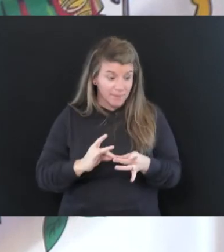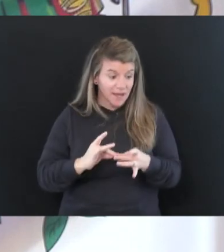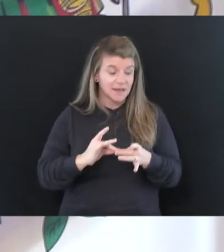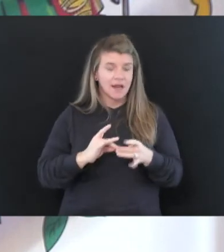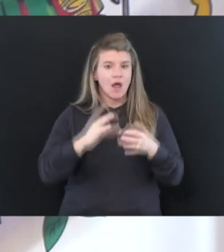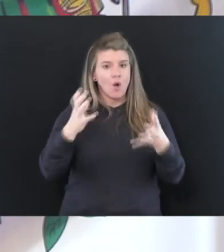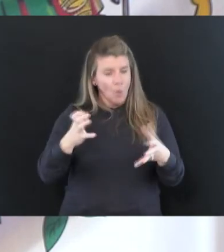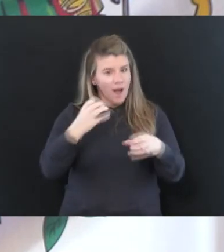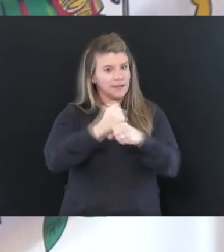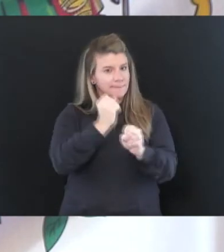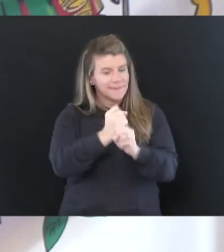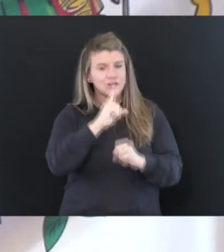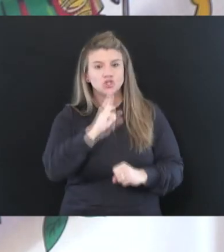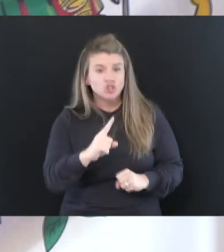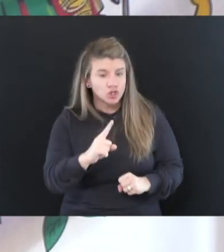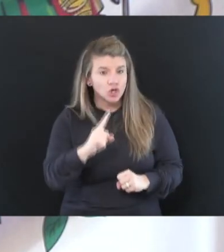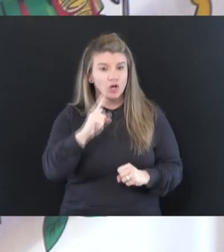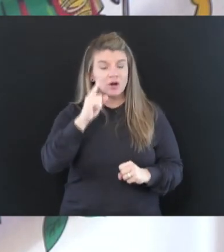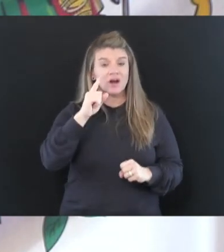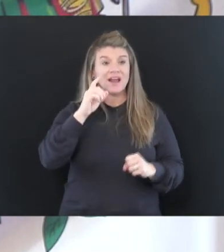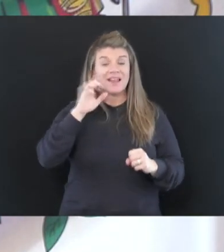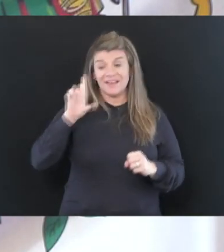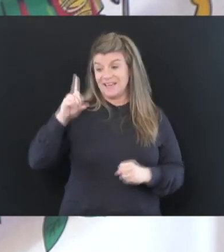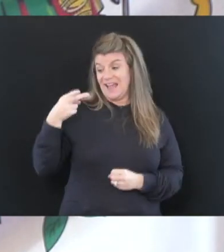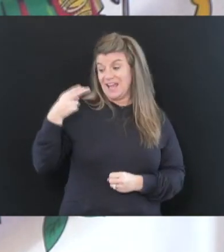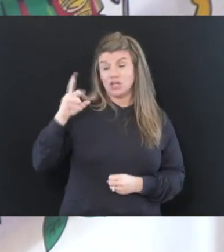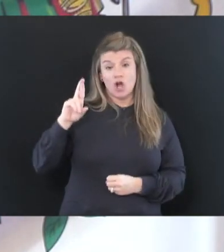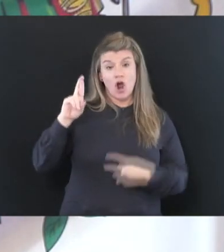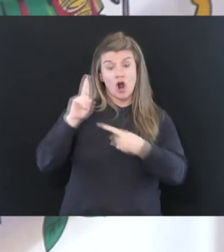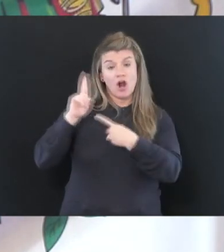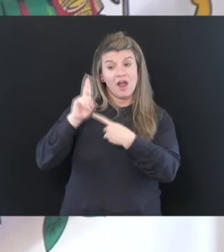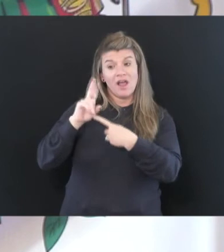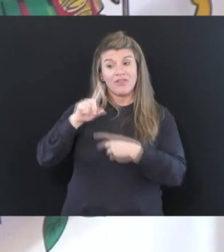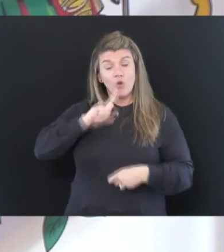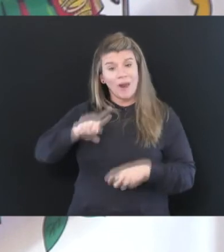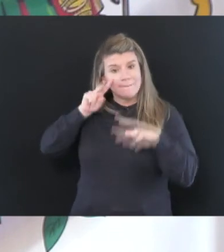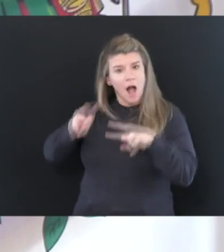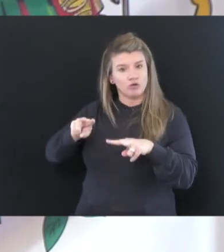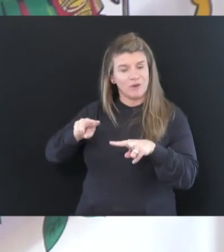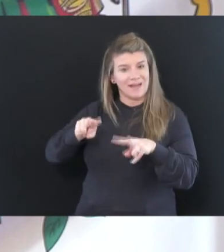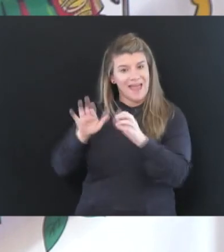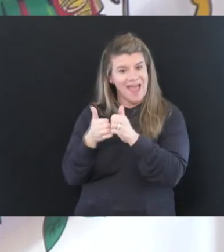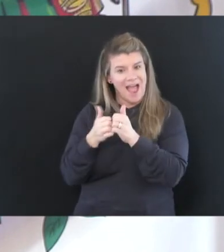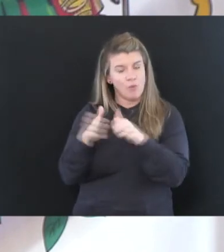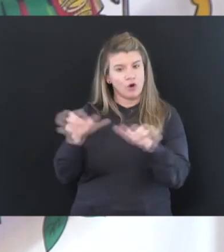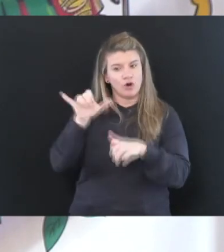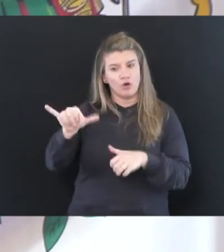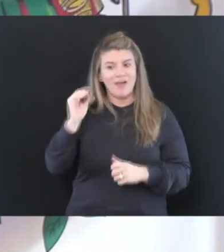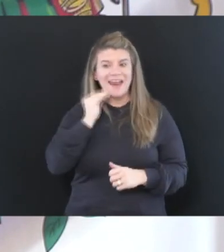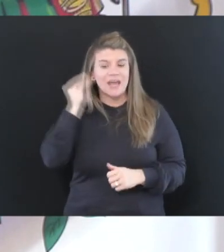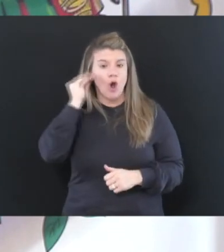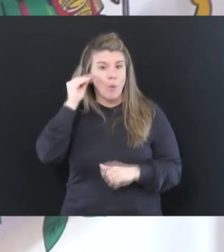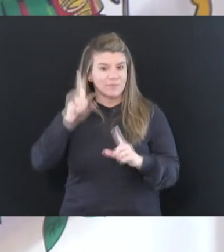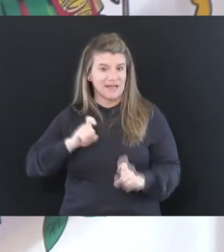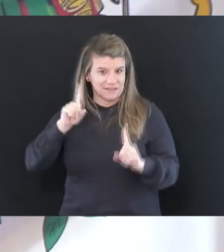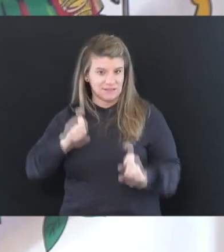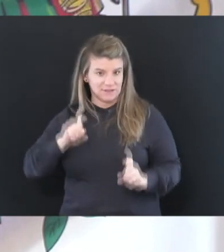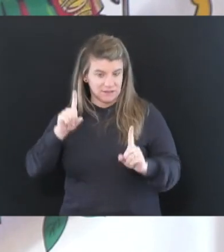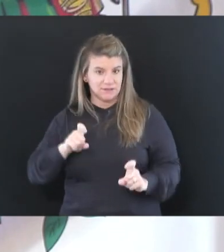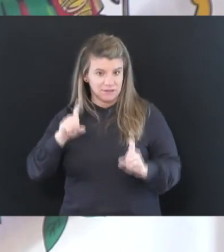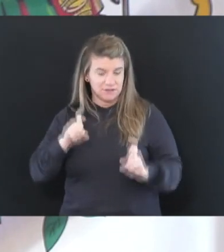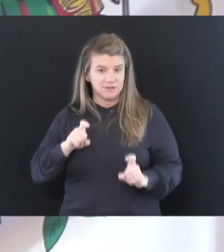this in every way, but through DHHR, we're really, really monitoring how we're going to do this in-home